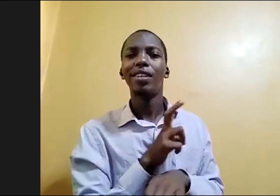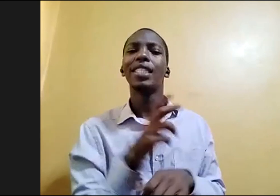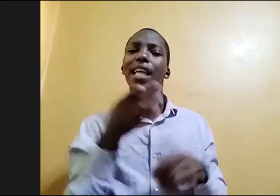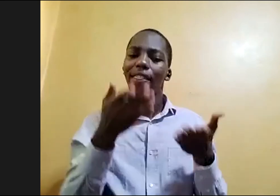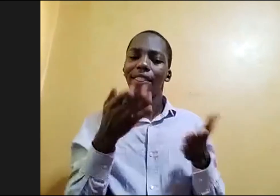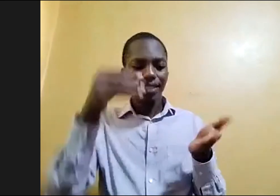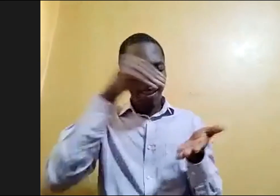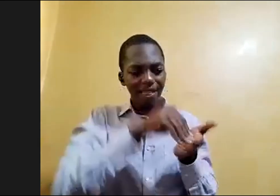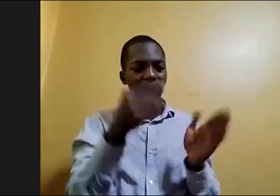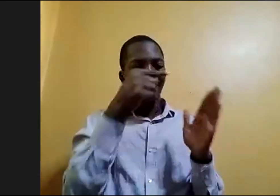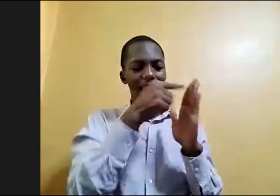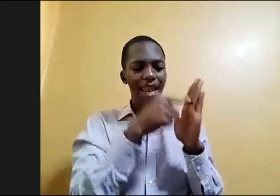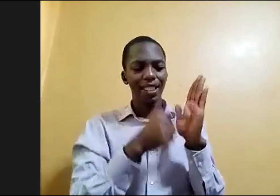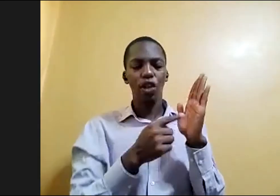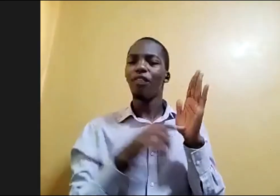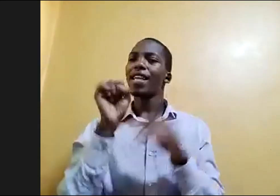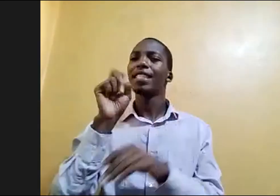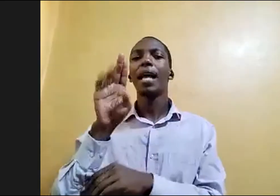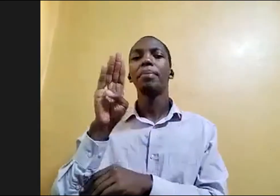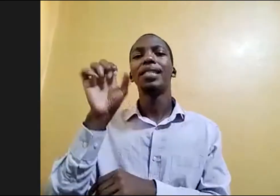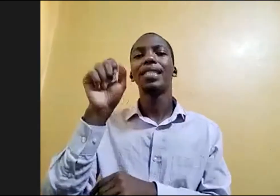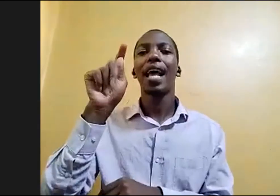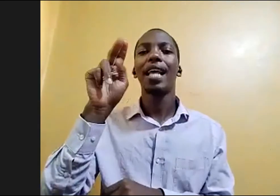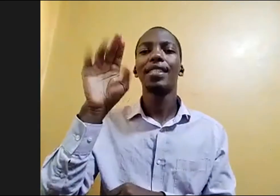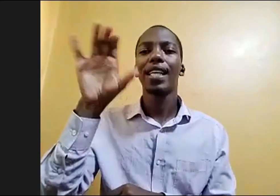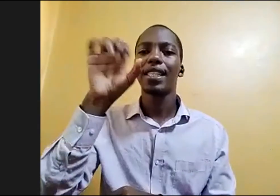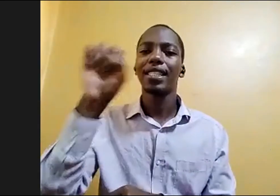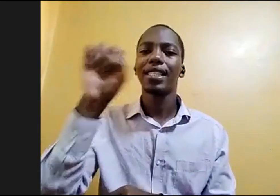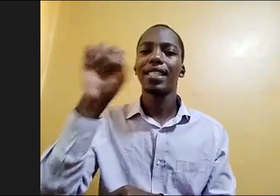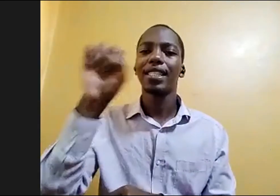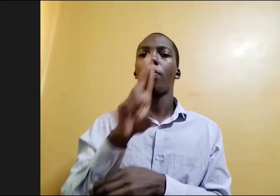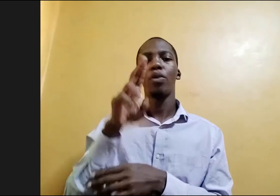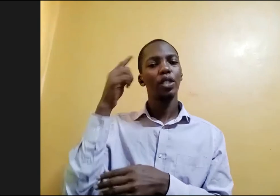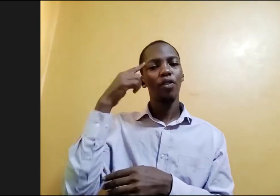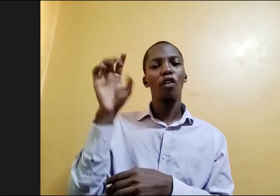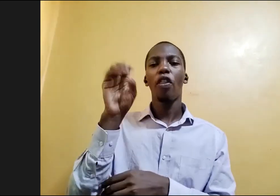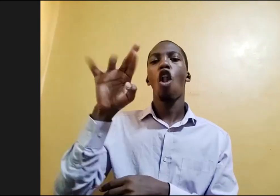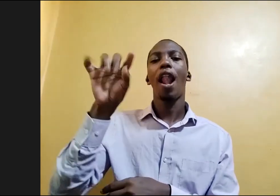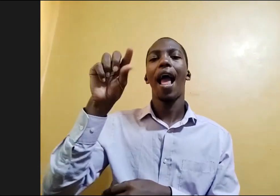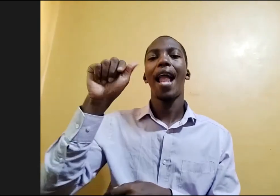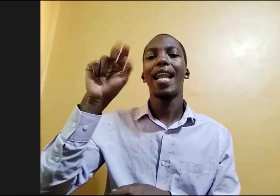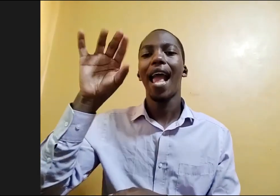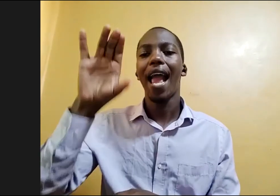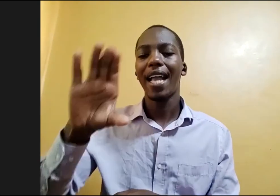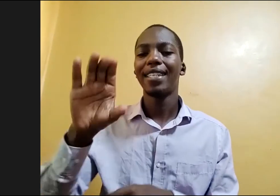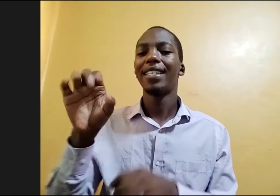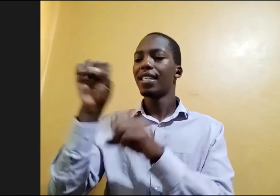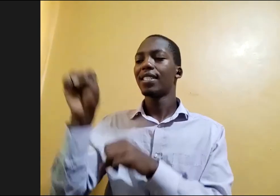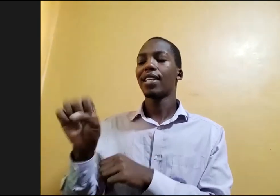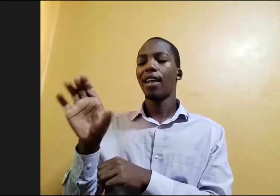the substances that will be used into the organic sector. So this was one of the